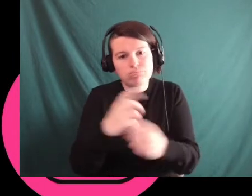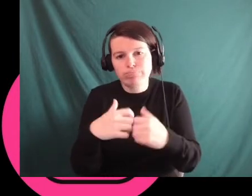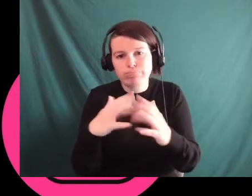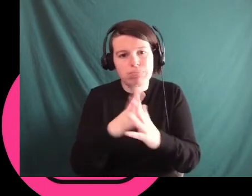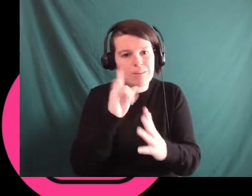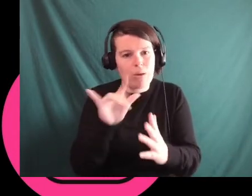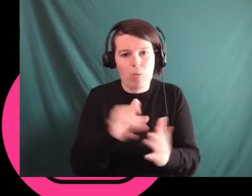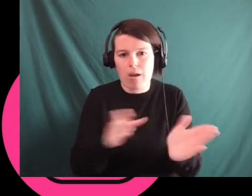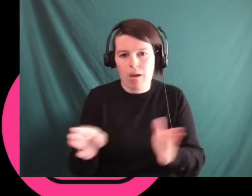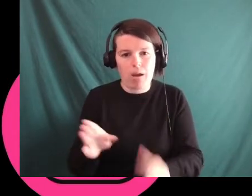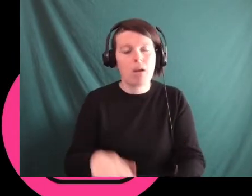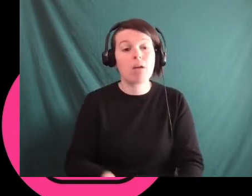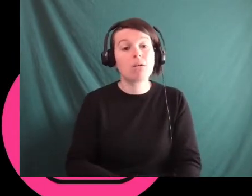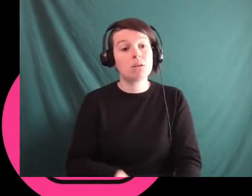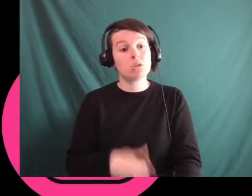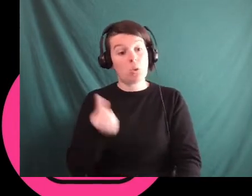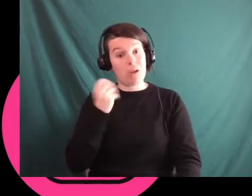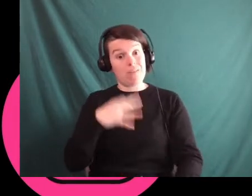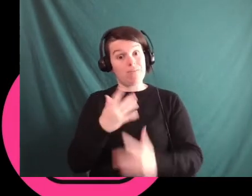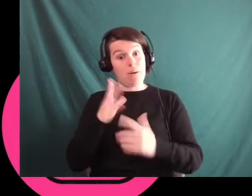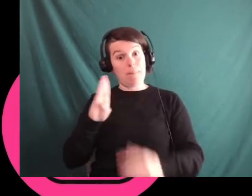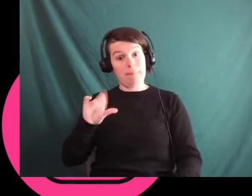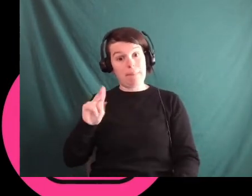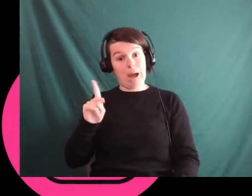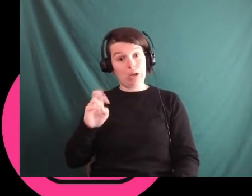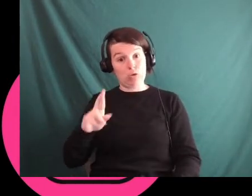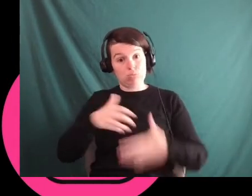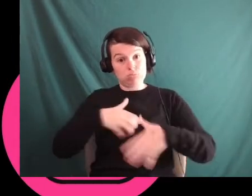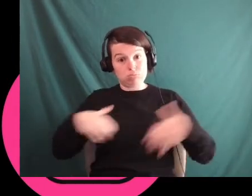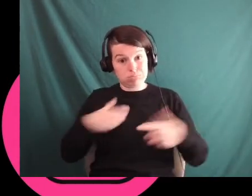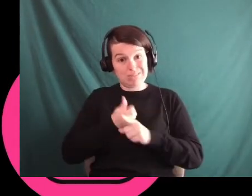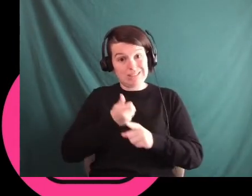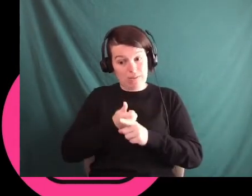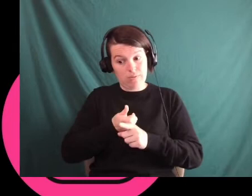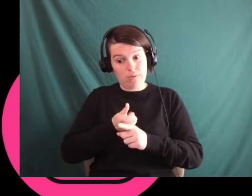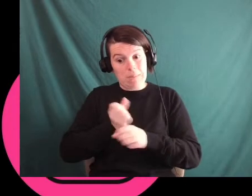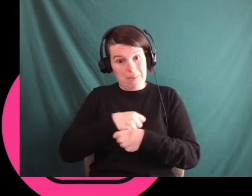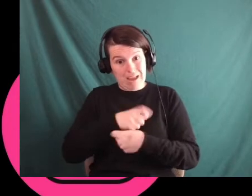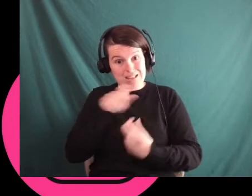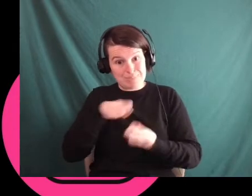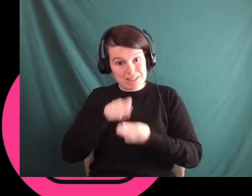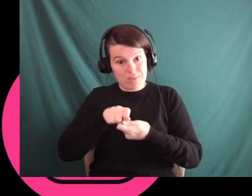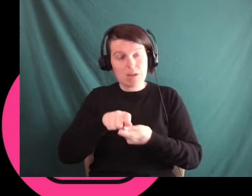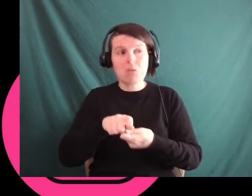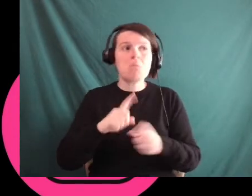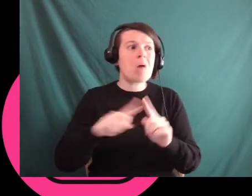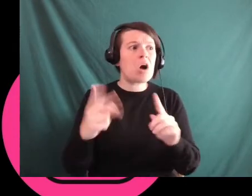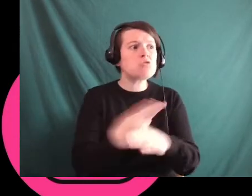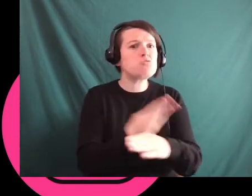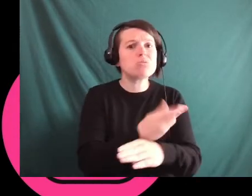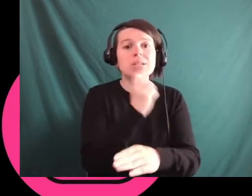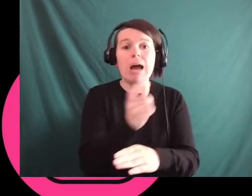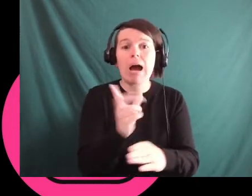is safe, like a binder garment made for binding, but then use it in a way that's